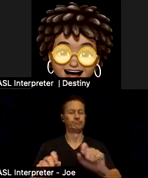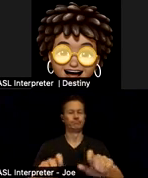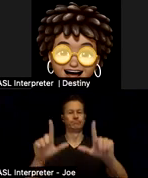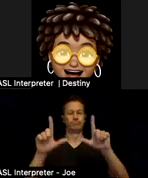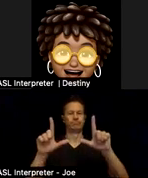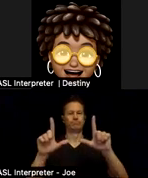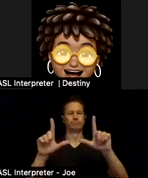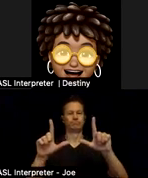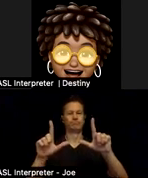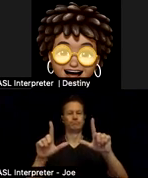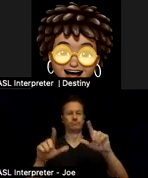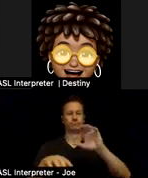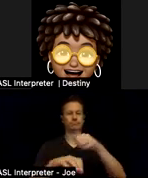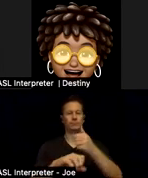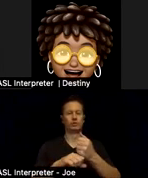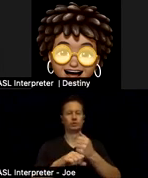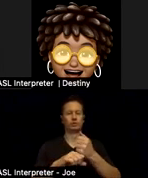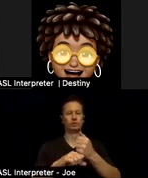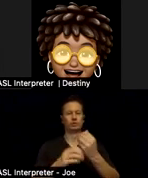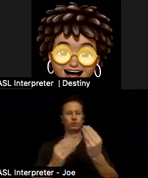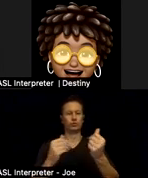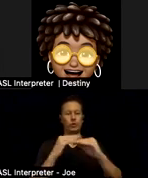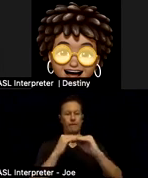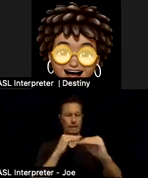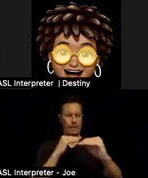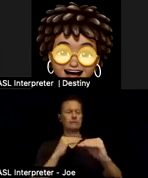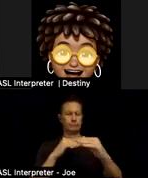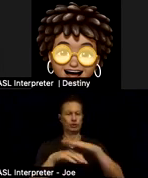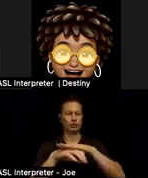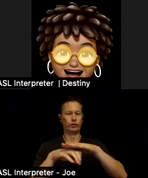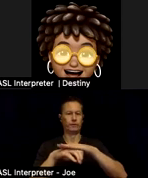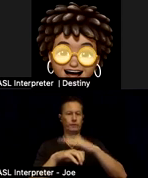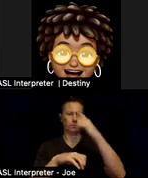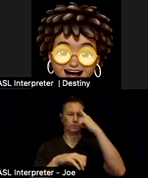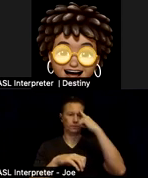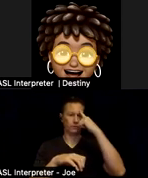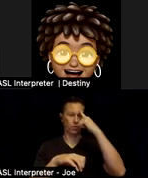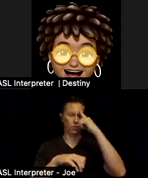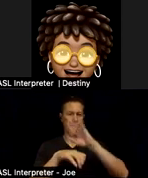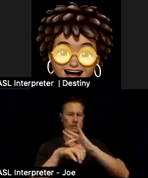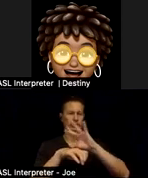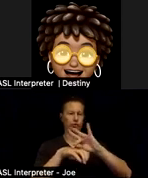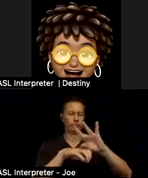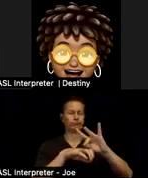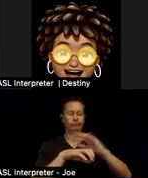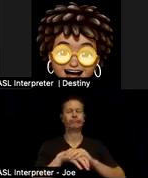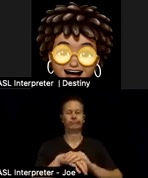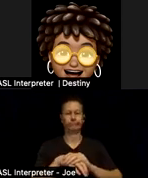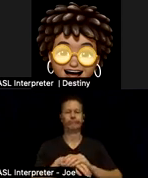Well, for sure, you want to use a smooth and flat surface to put the adhesive fasteners on. And